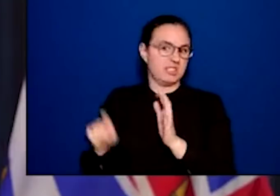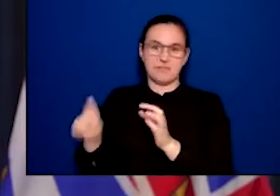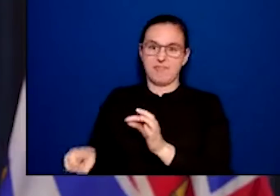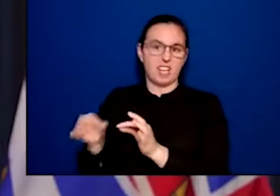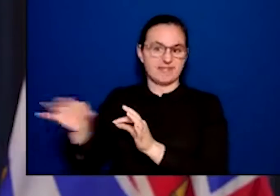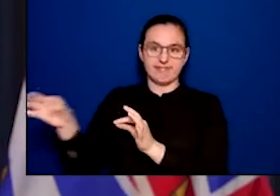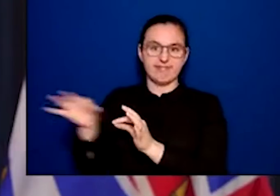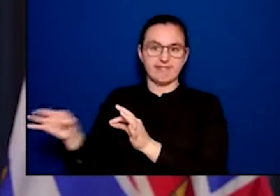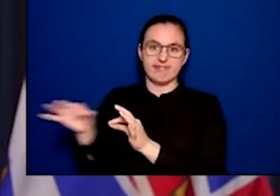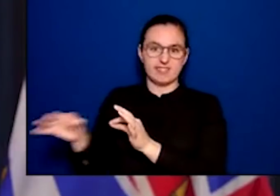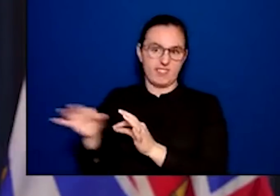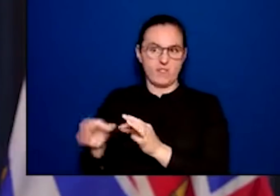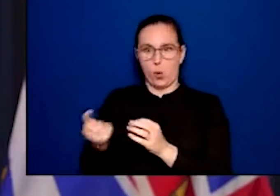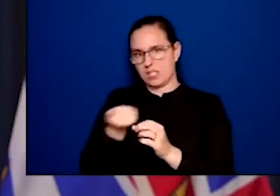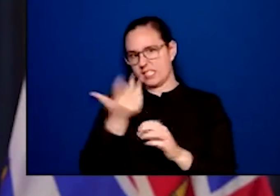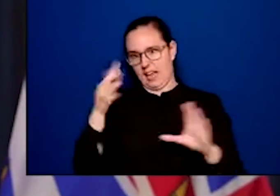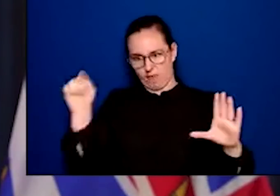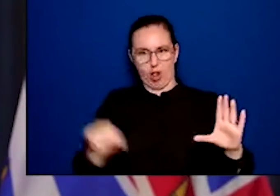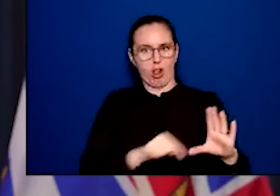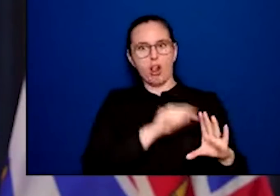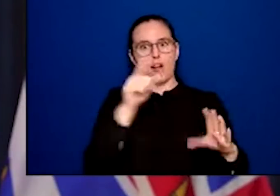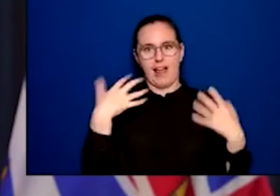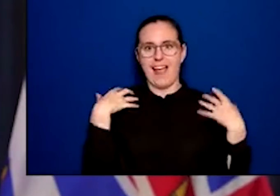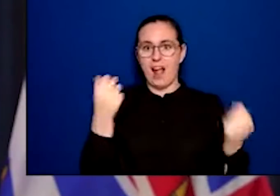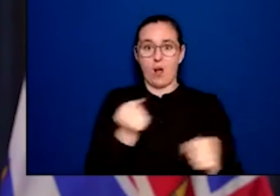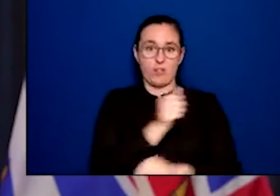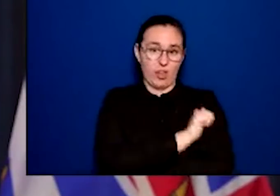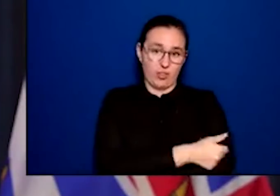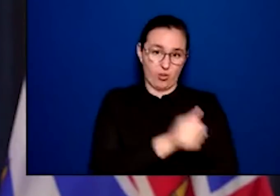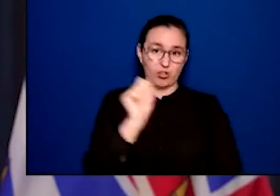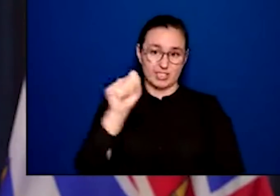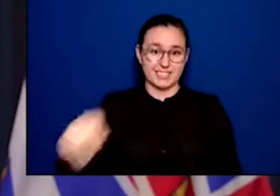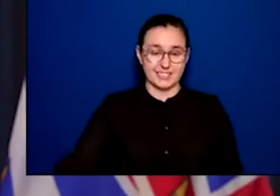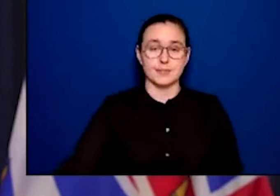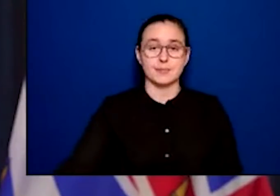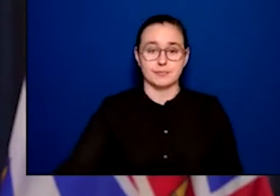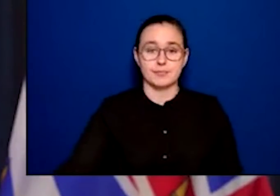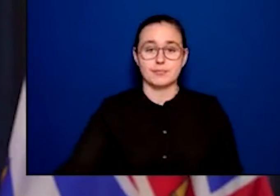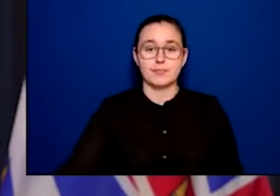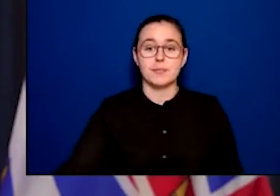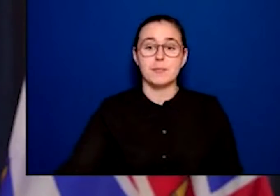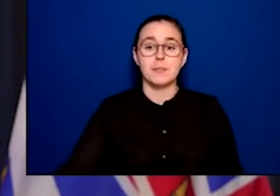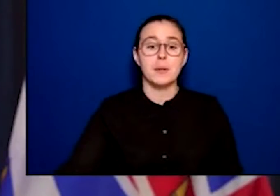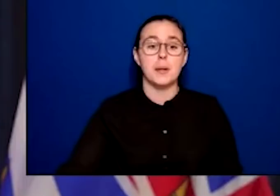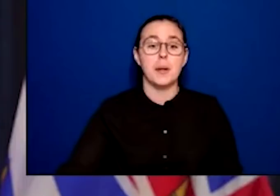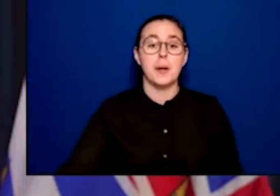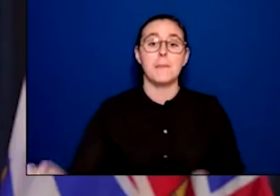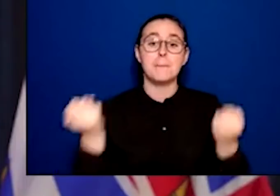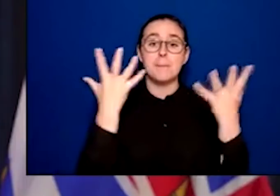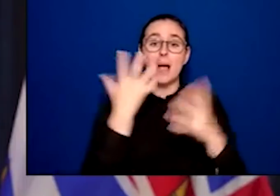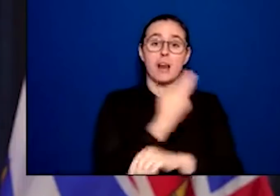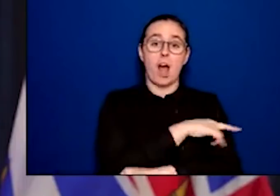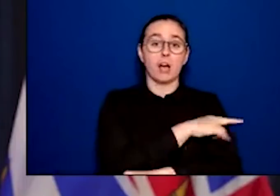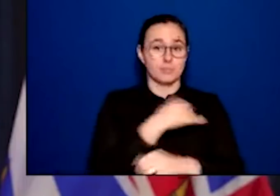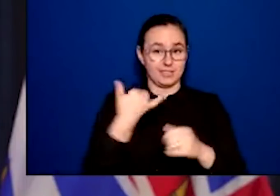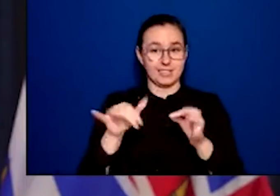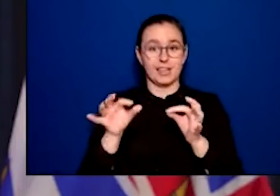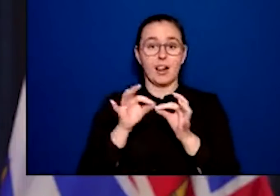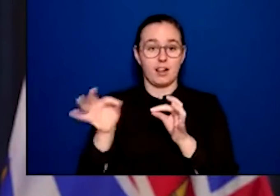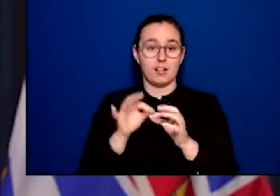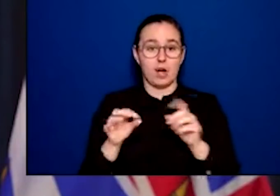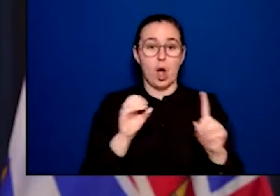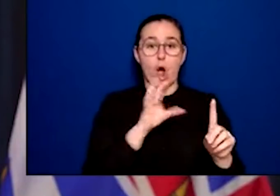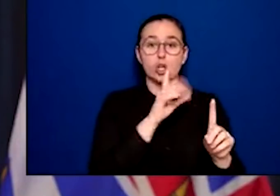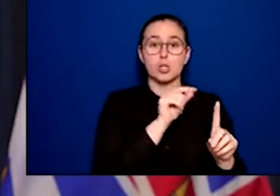authorities. And a number of hospitals continue to postpone surgeries. That means from September 26th to October 2nd,